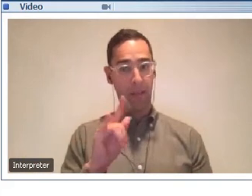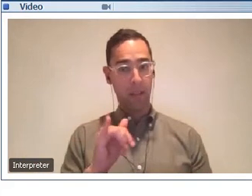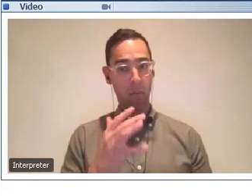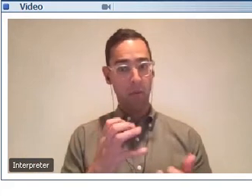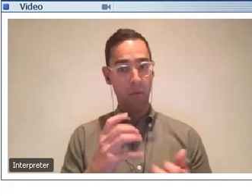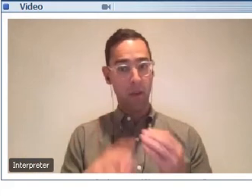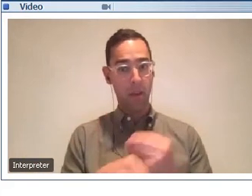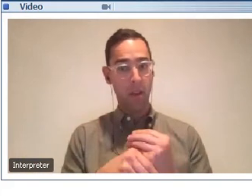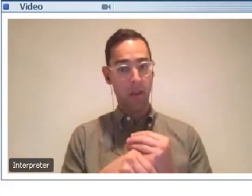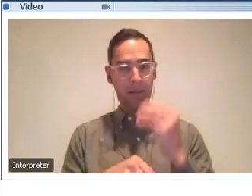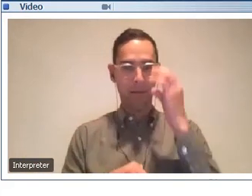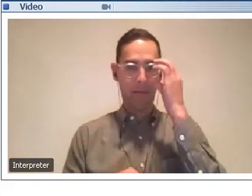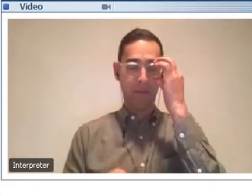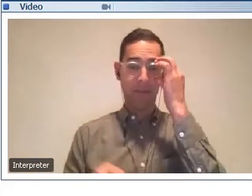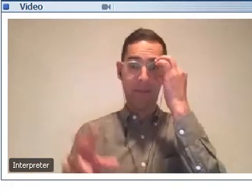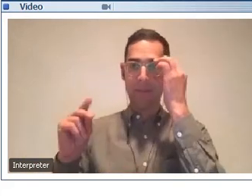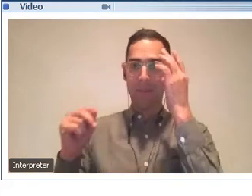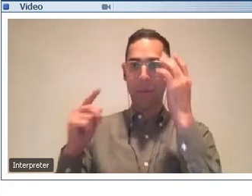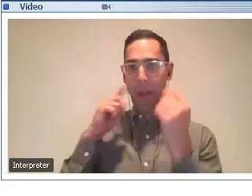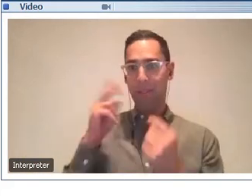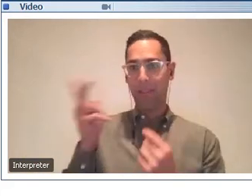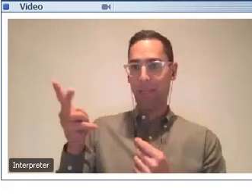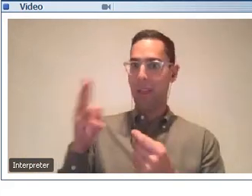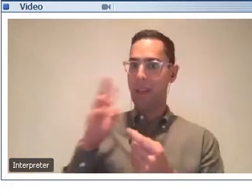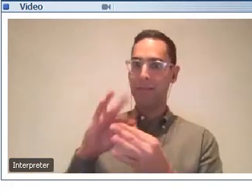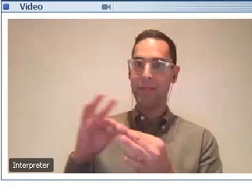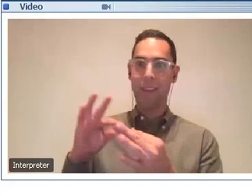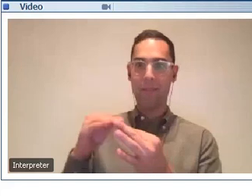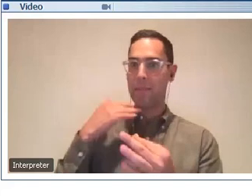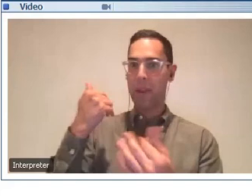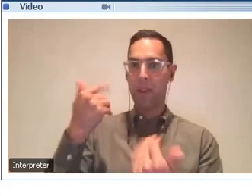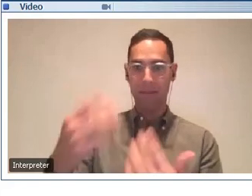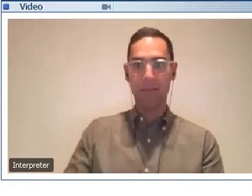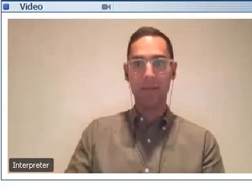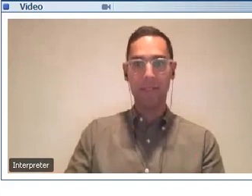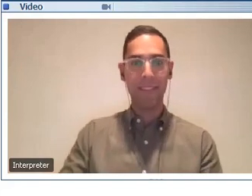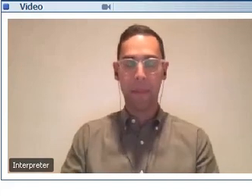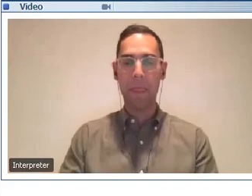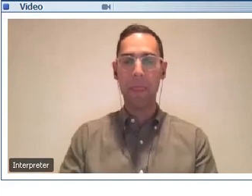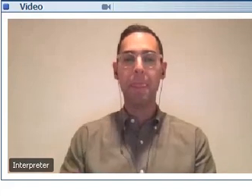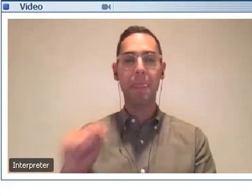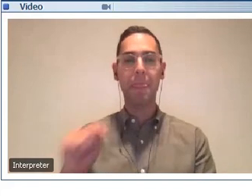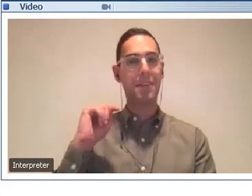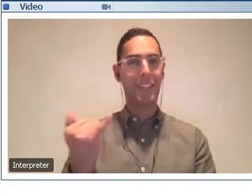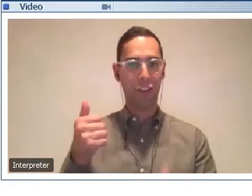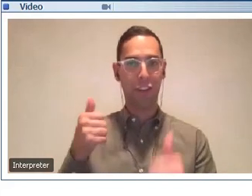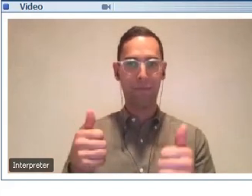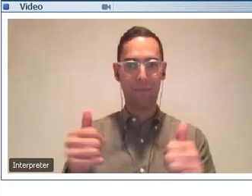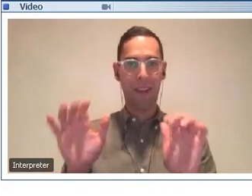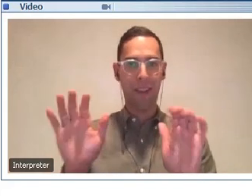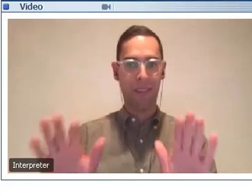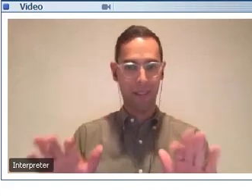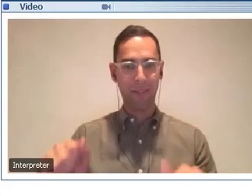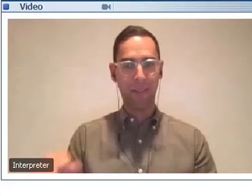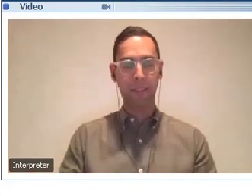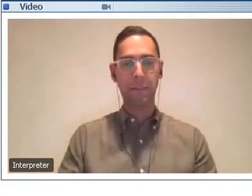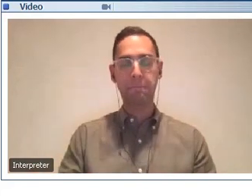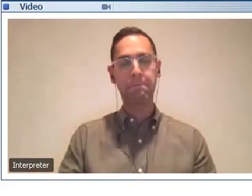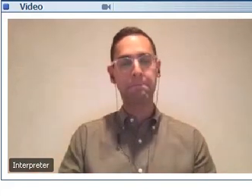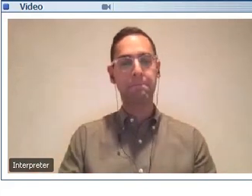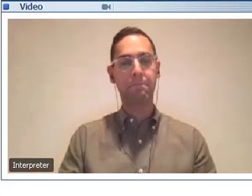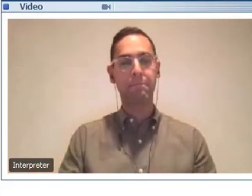I think they said it the best, so. Excellent. Yeah, and I would just say, you know,